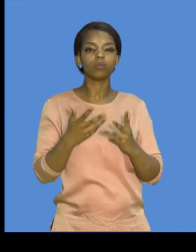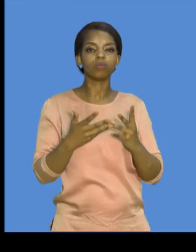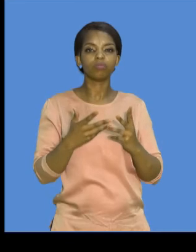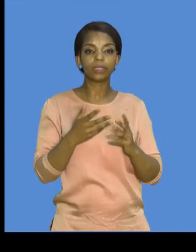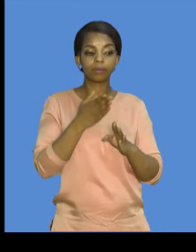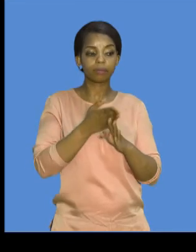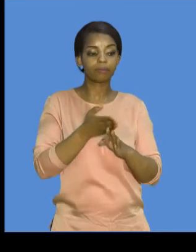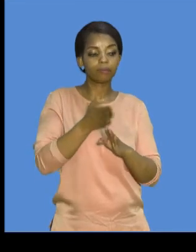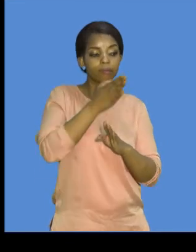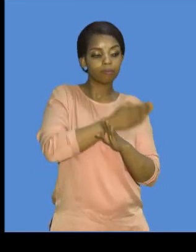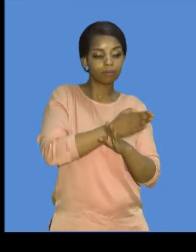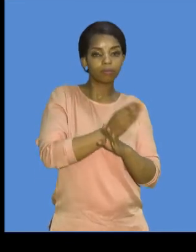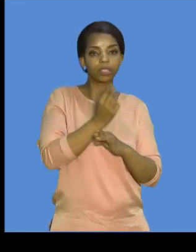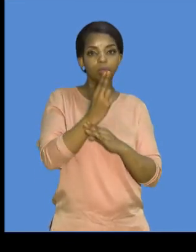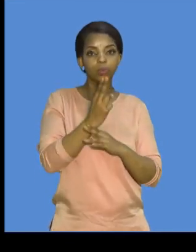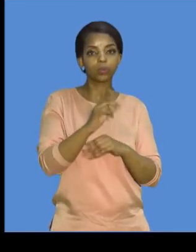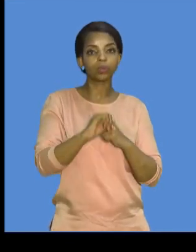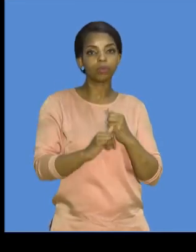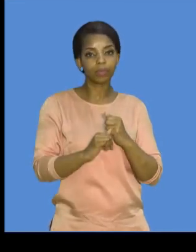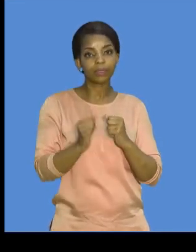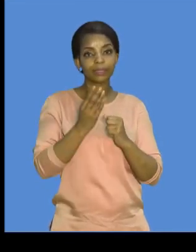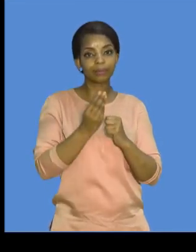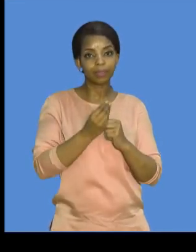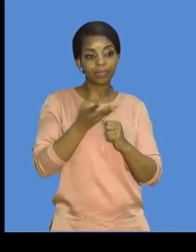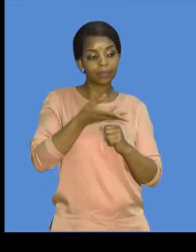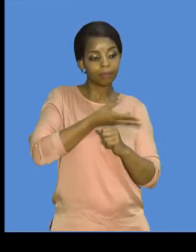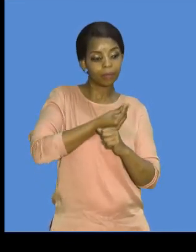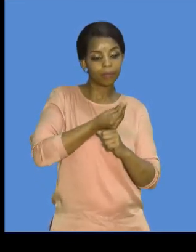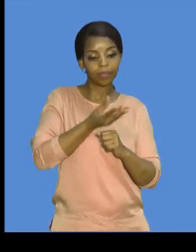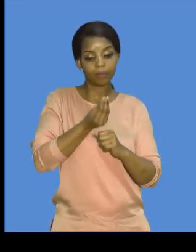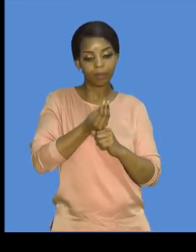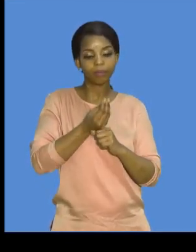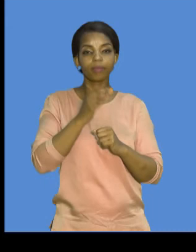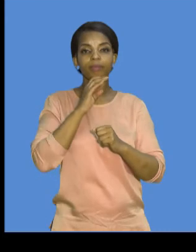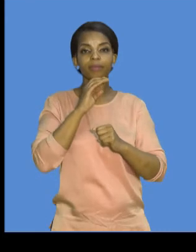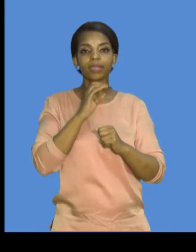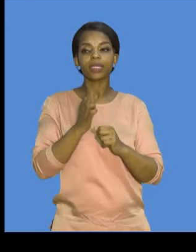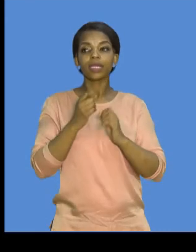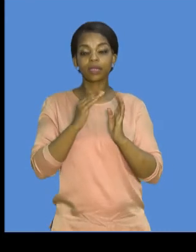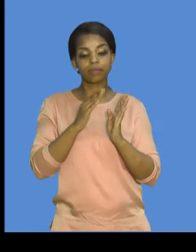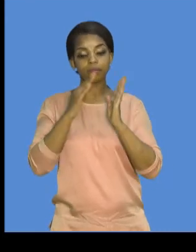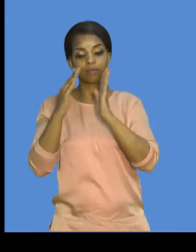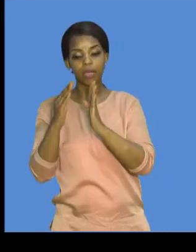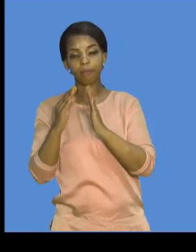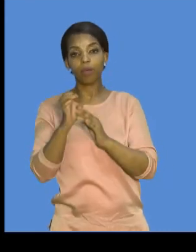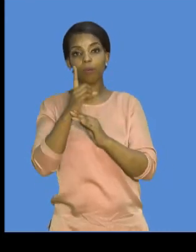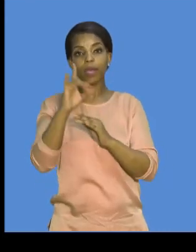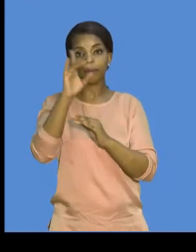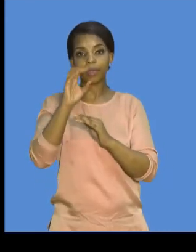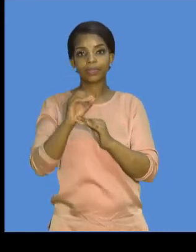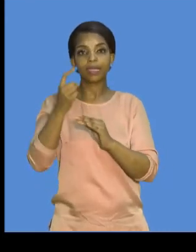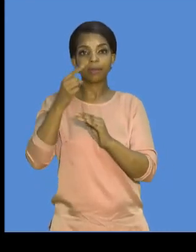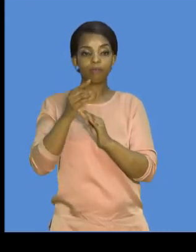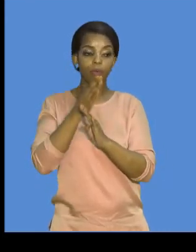of the past 2 months accumulated amount. It will be 1% of the past 3 months accumulated